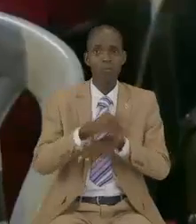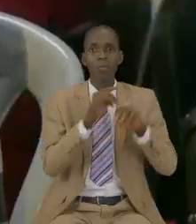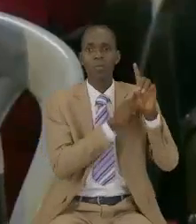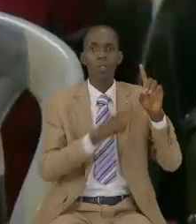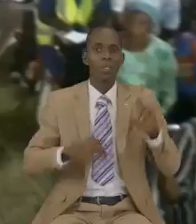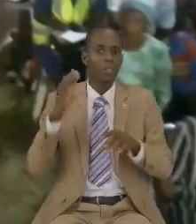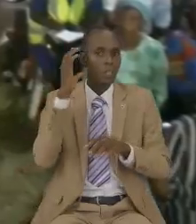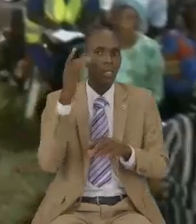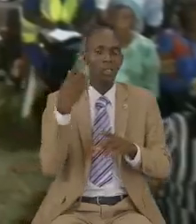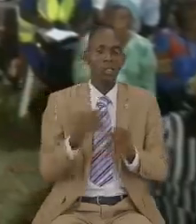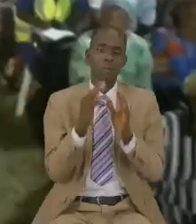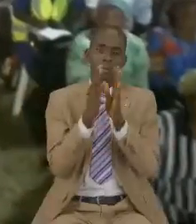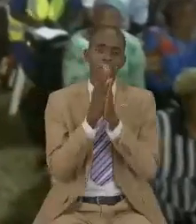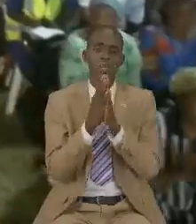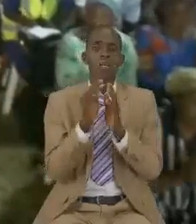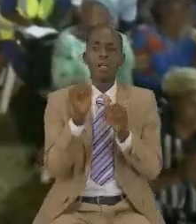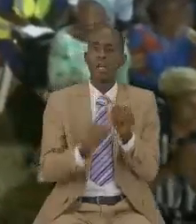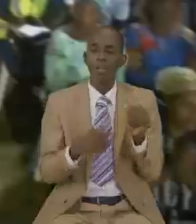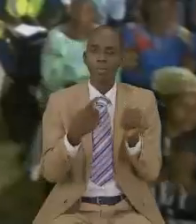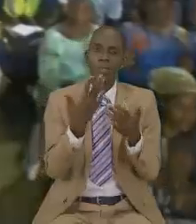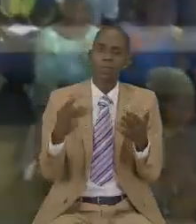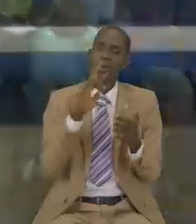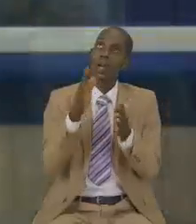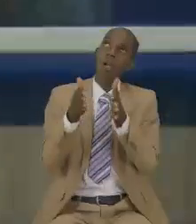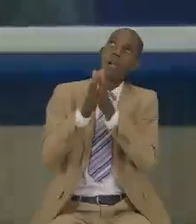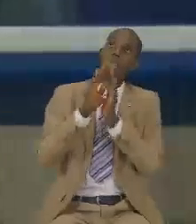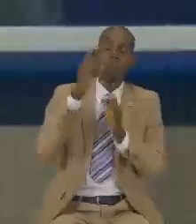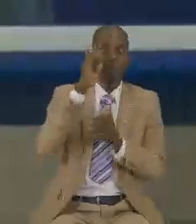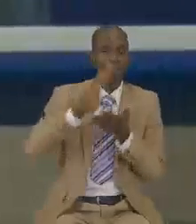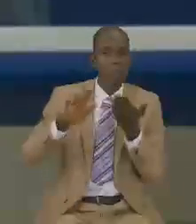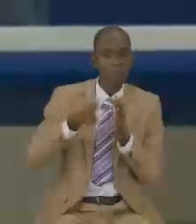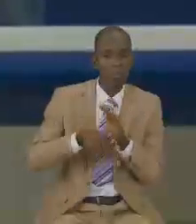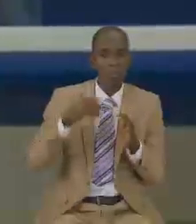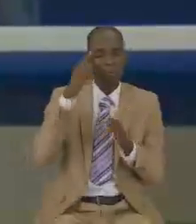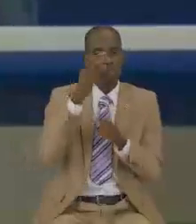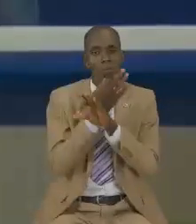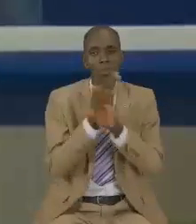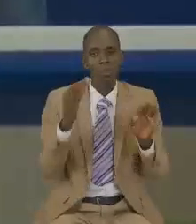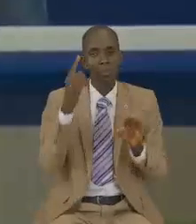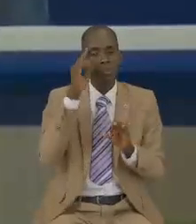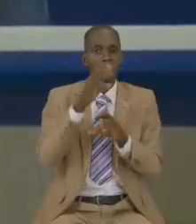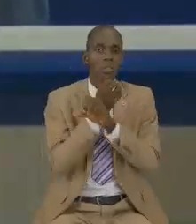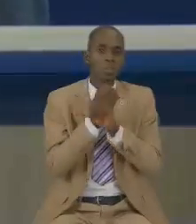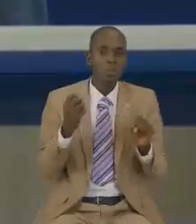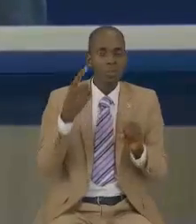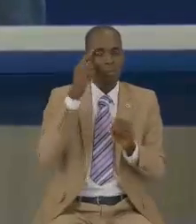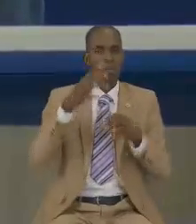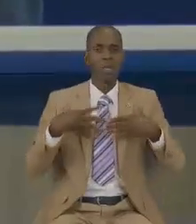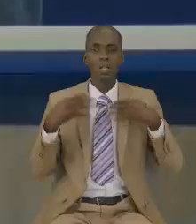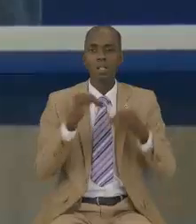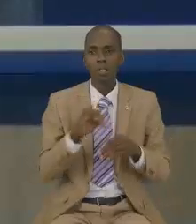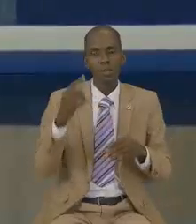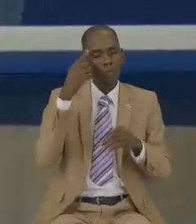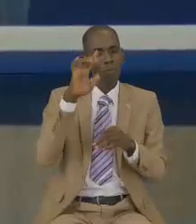hears the prayer. Every request we're asking for your forgiveness, for your freedom, for your salvation, for your healing, for